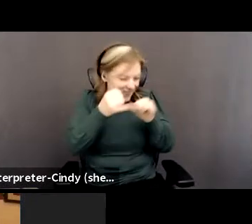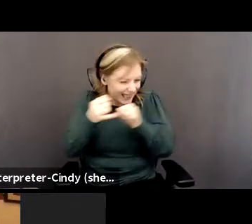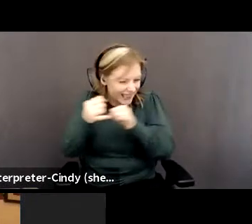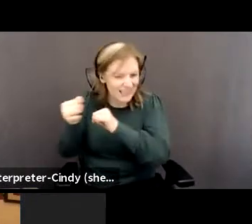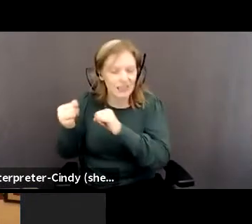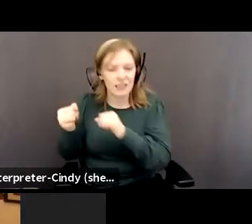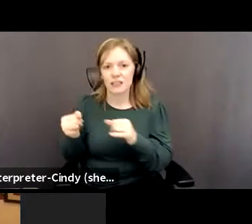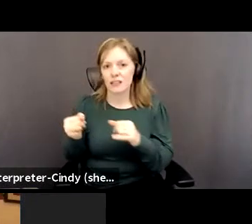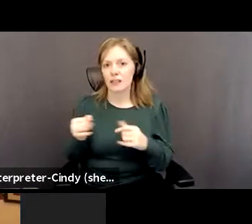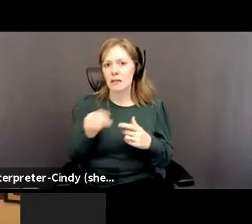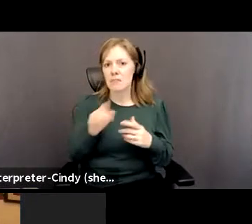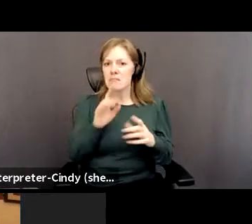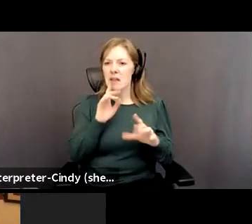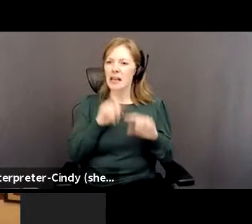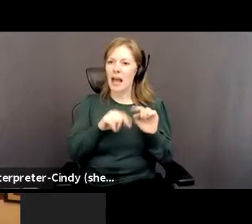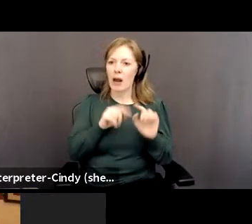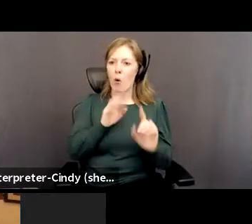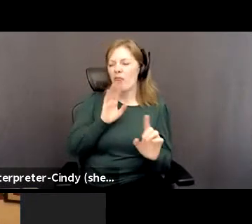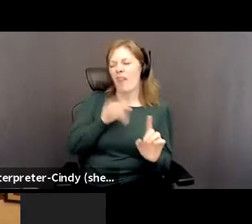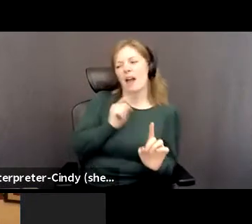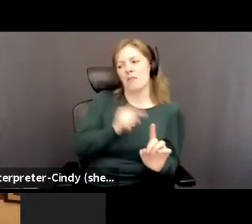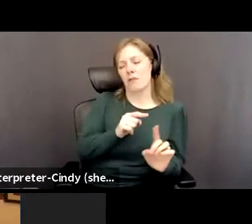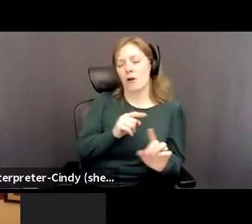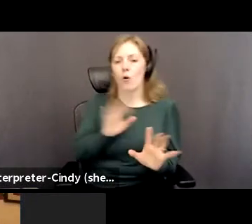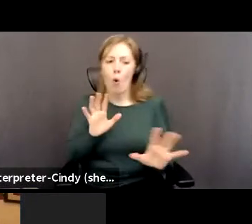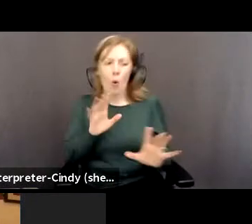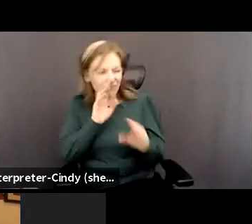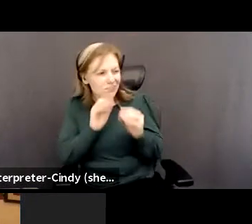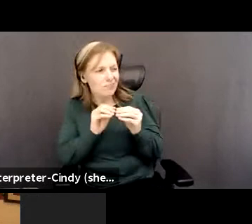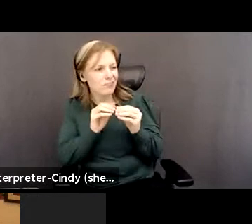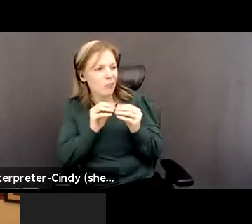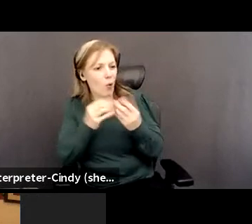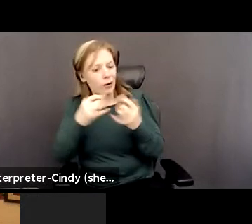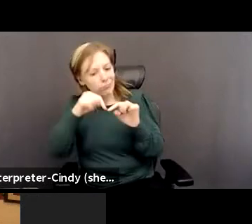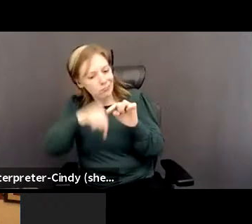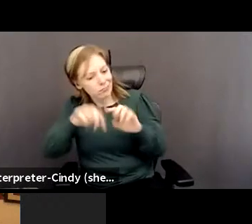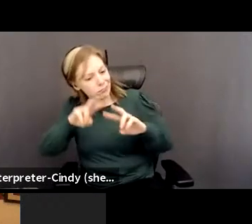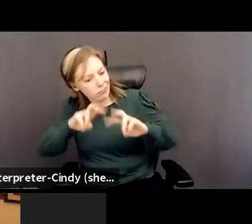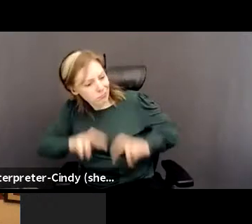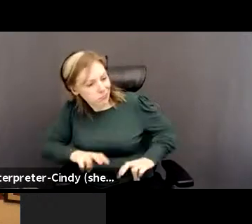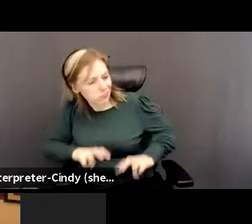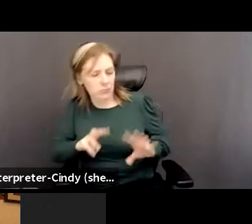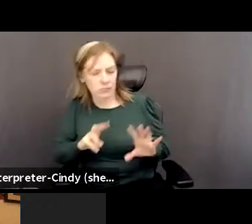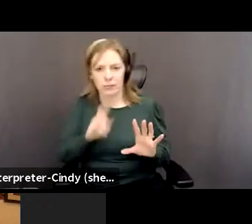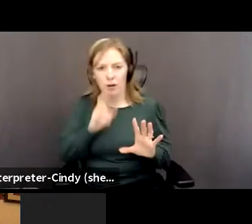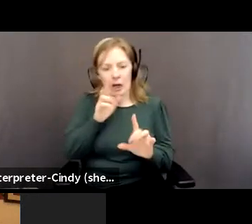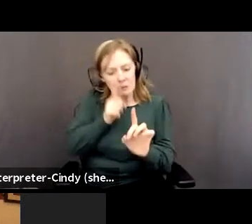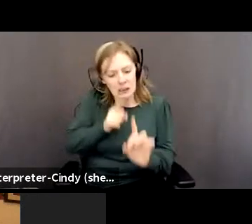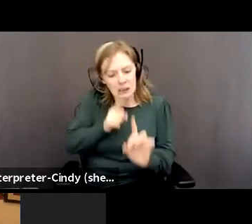I'm like, no, I think there's more nuance within it. So yeah,